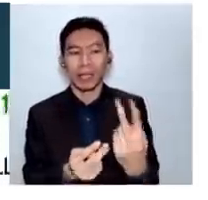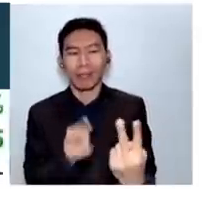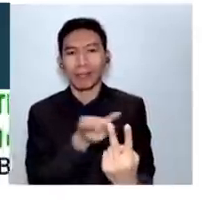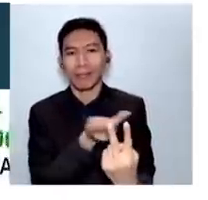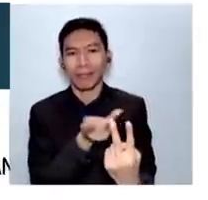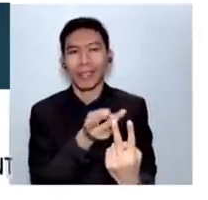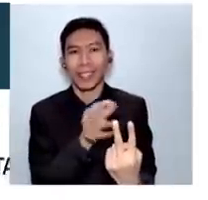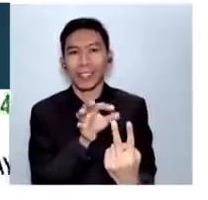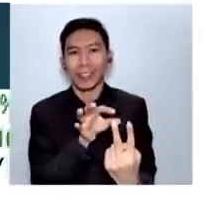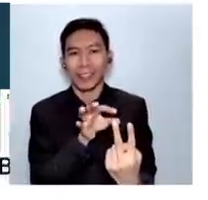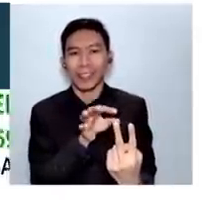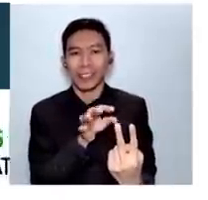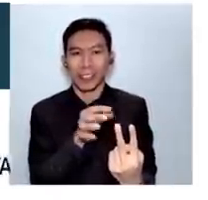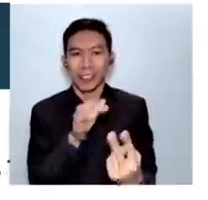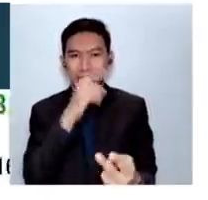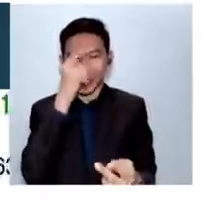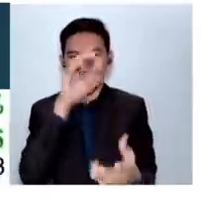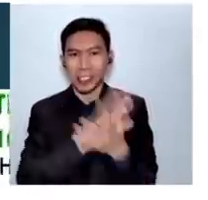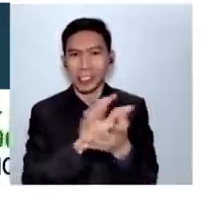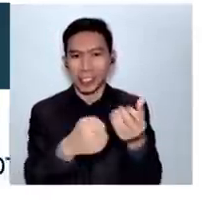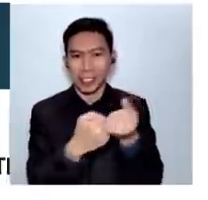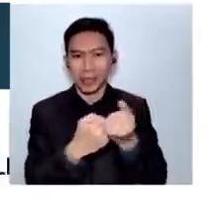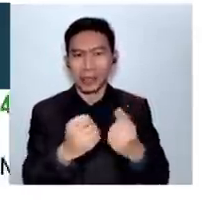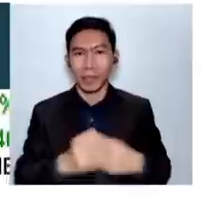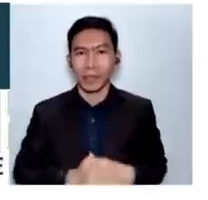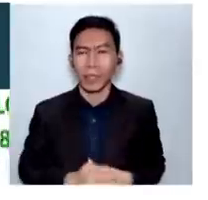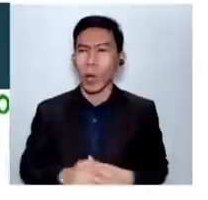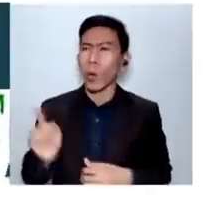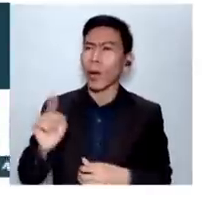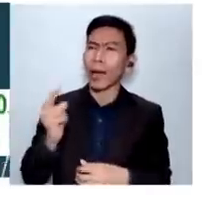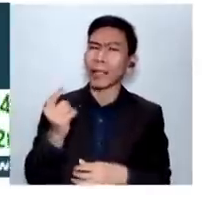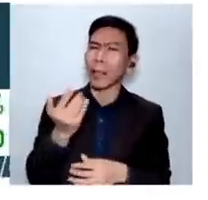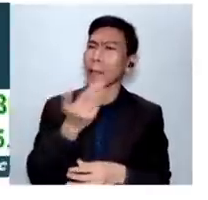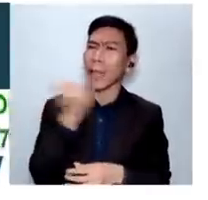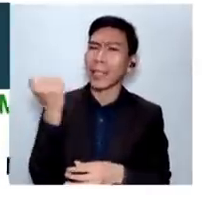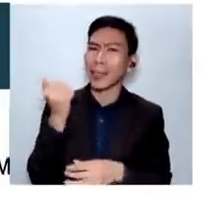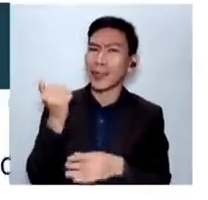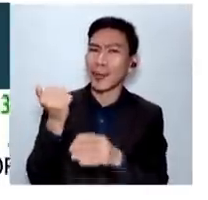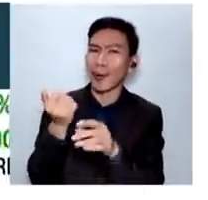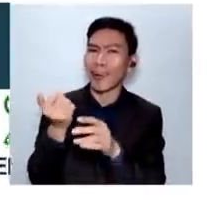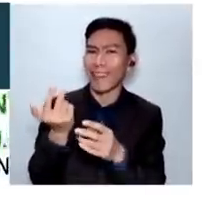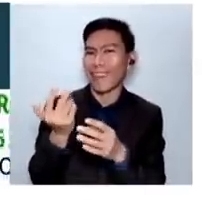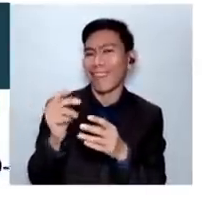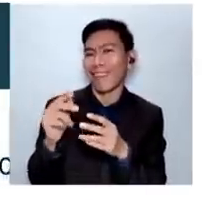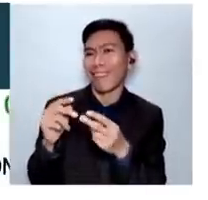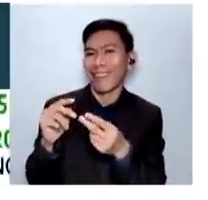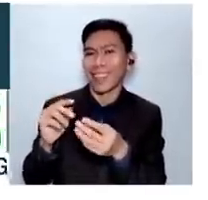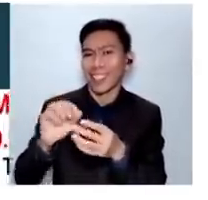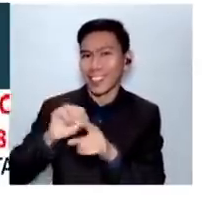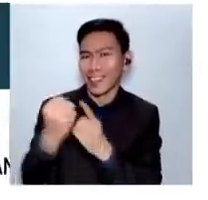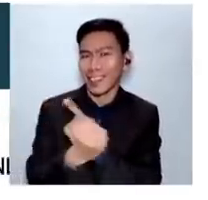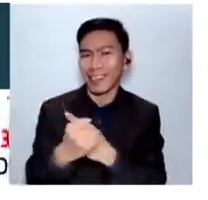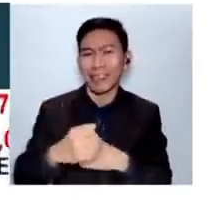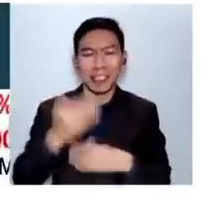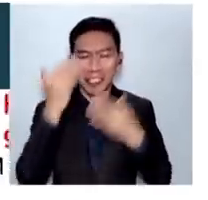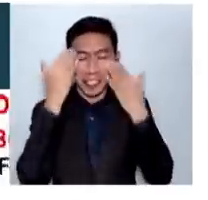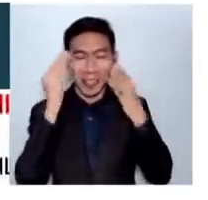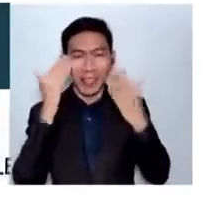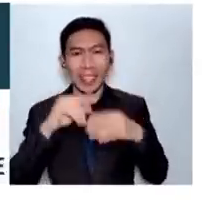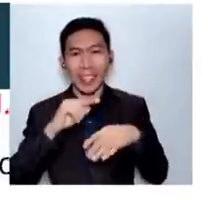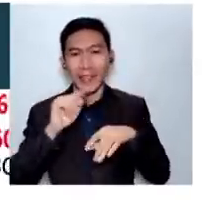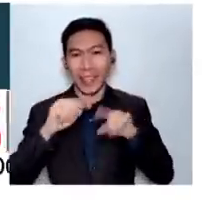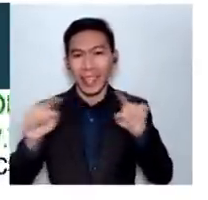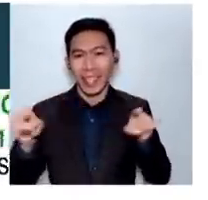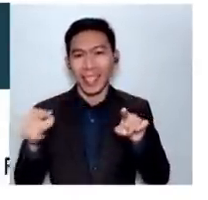I do not know. Kaya nga, you know, iba-iba kasing combination, permutations in politics. To combine Mr.